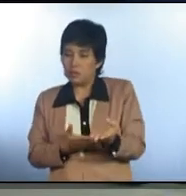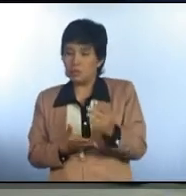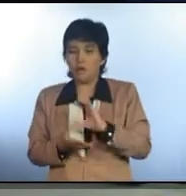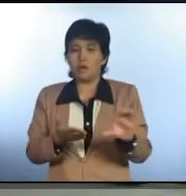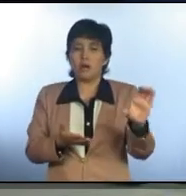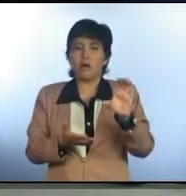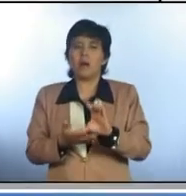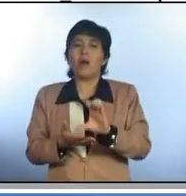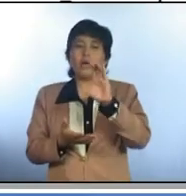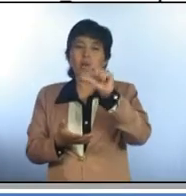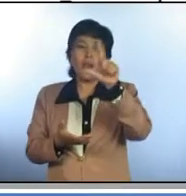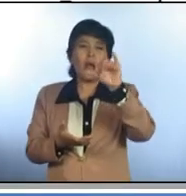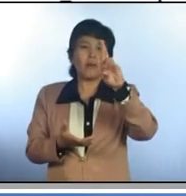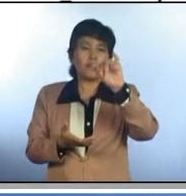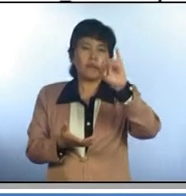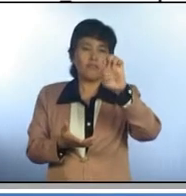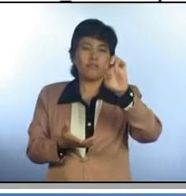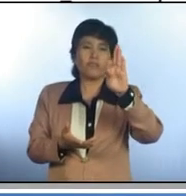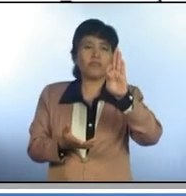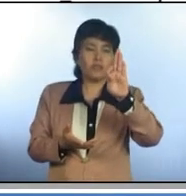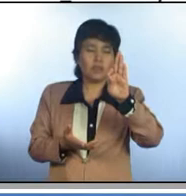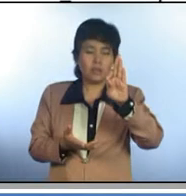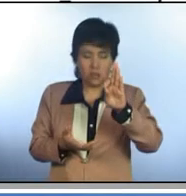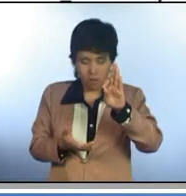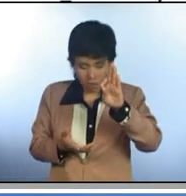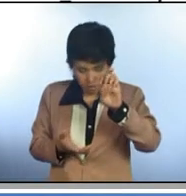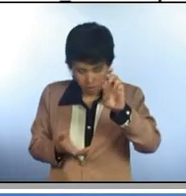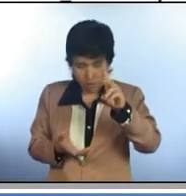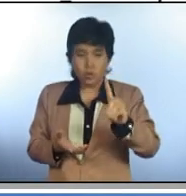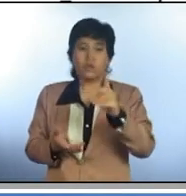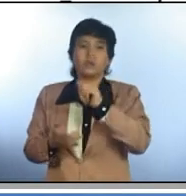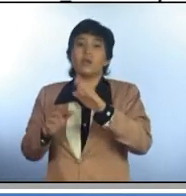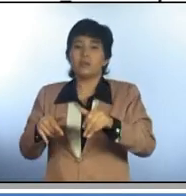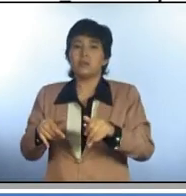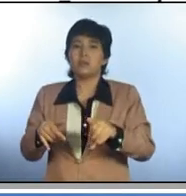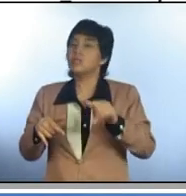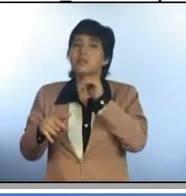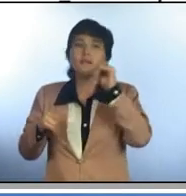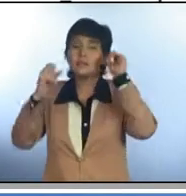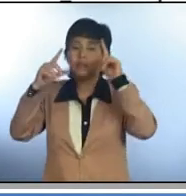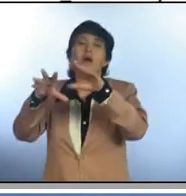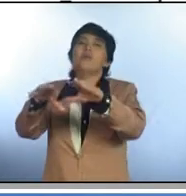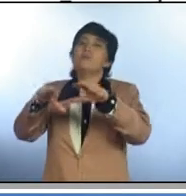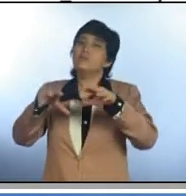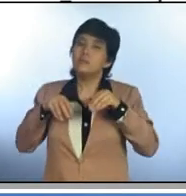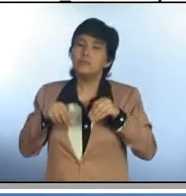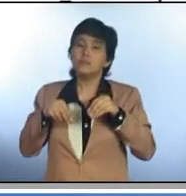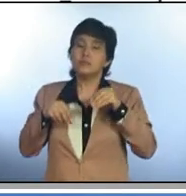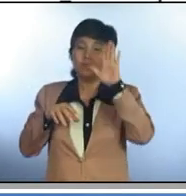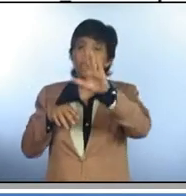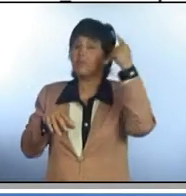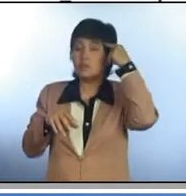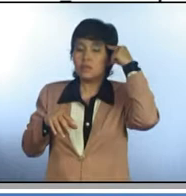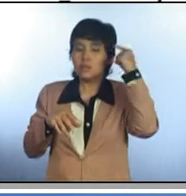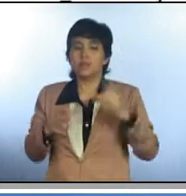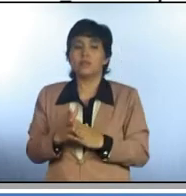peripheral root? Now, peripheral root is more in terms of your unconscious acceptance, your thinking.